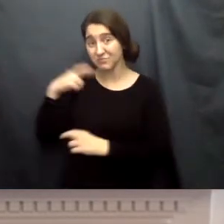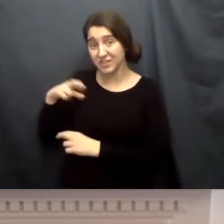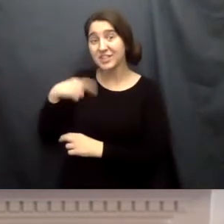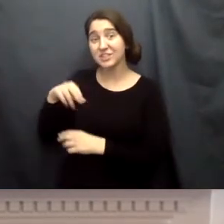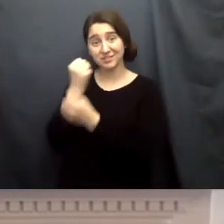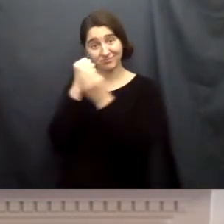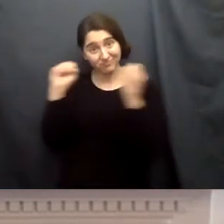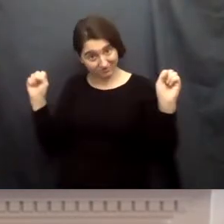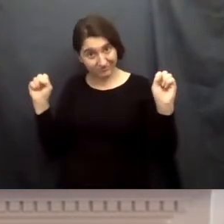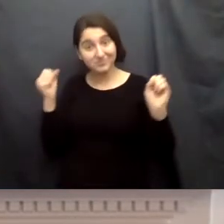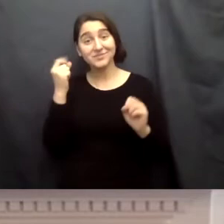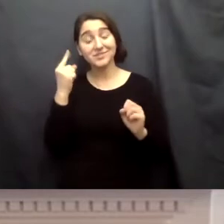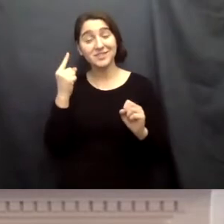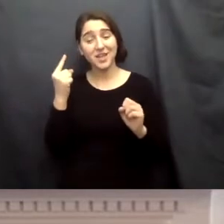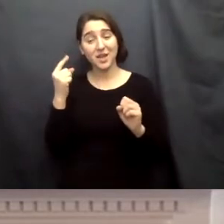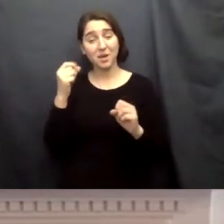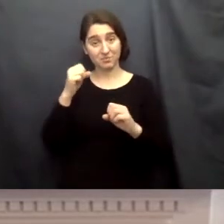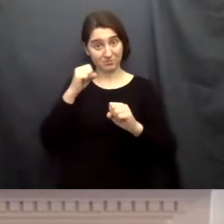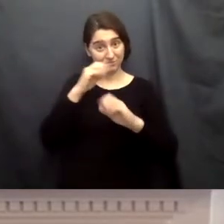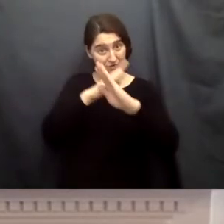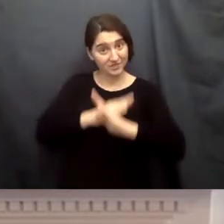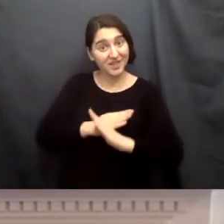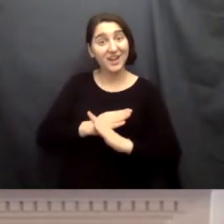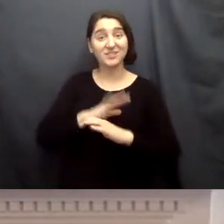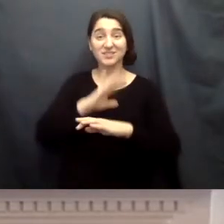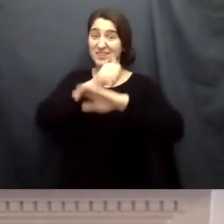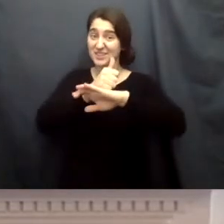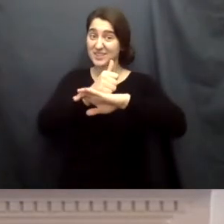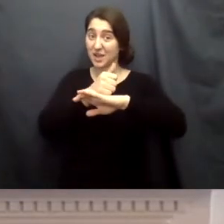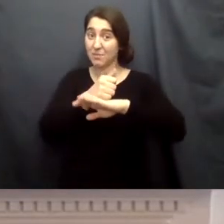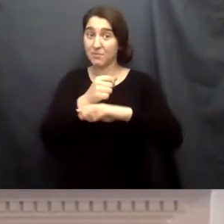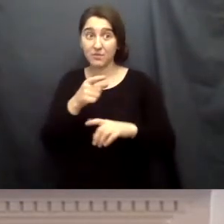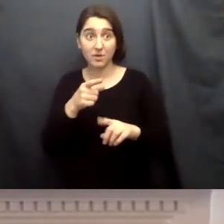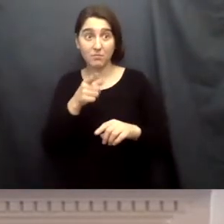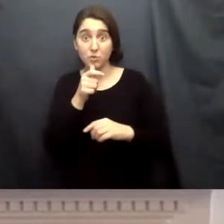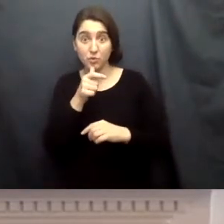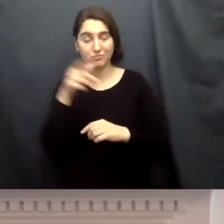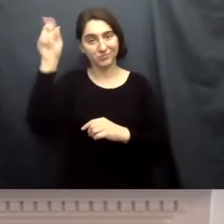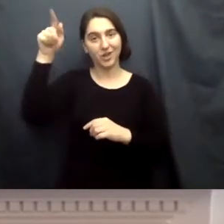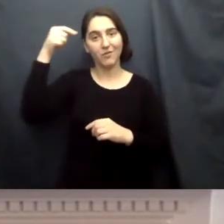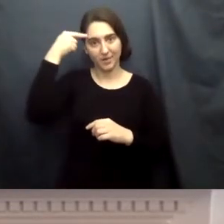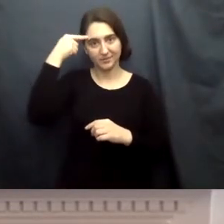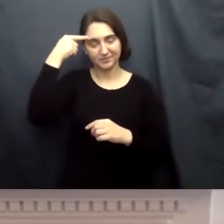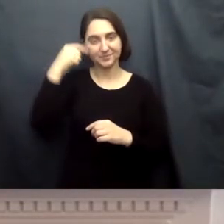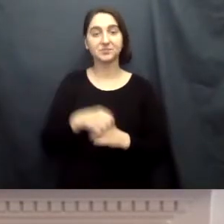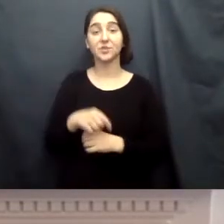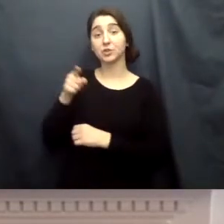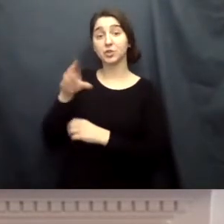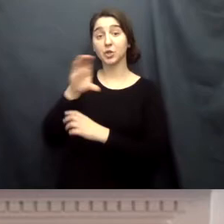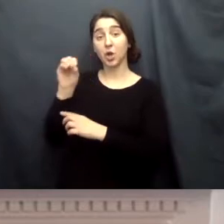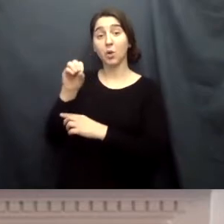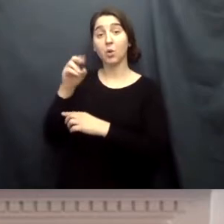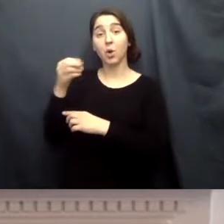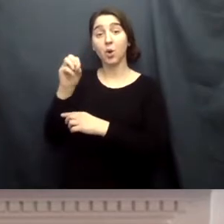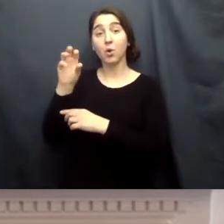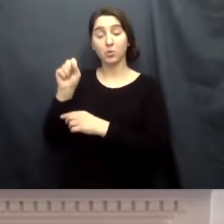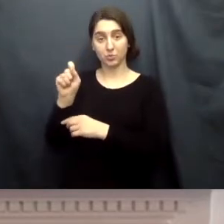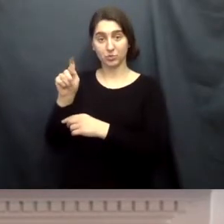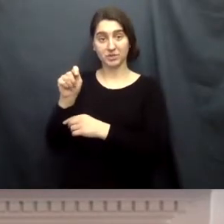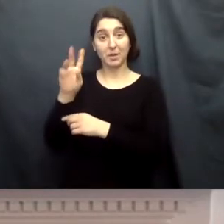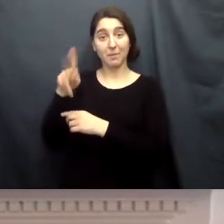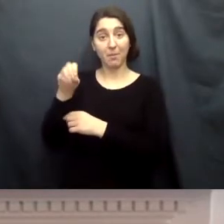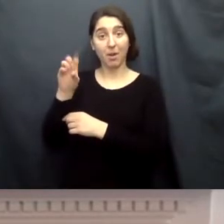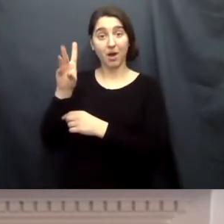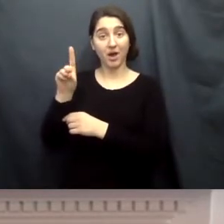free exercise of religion and protecting its establishment by government. She also serves as the co-host of